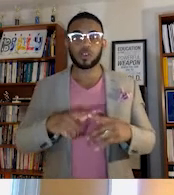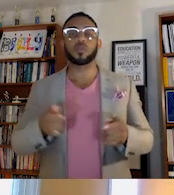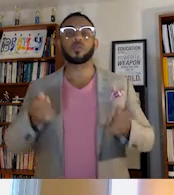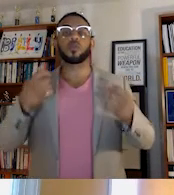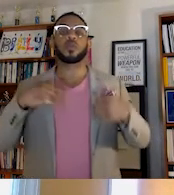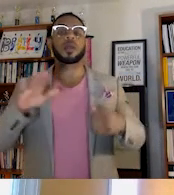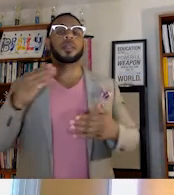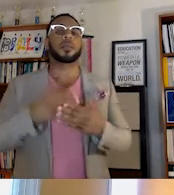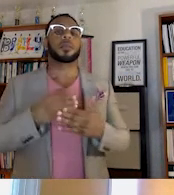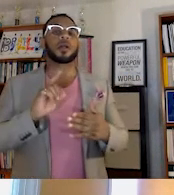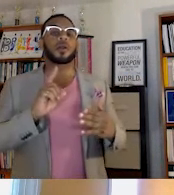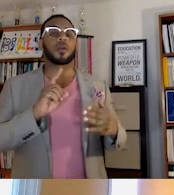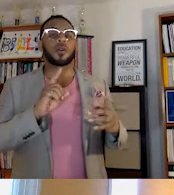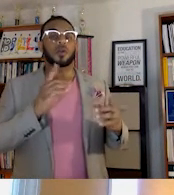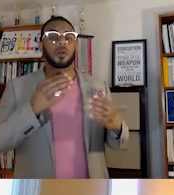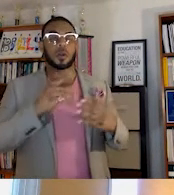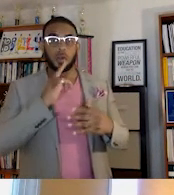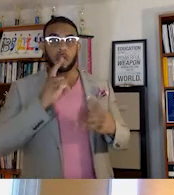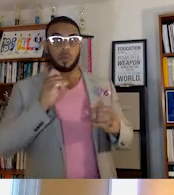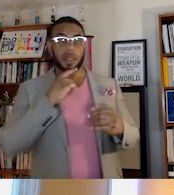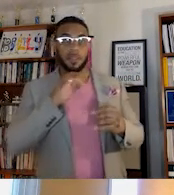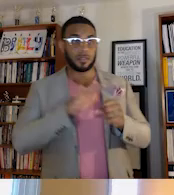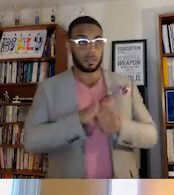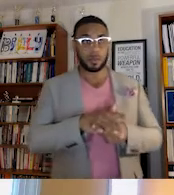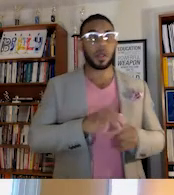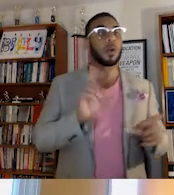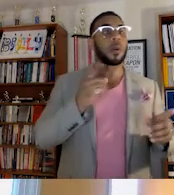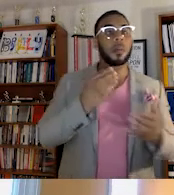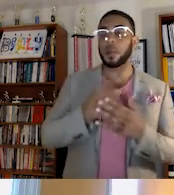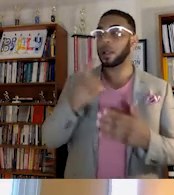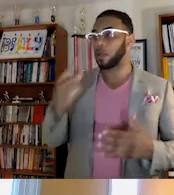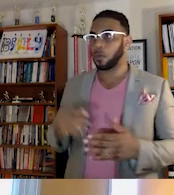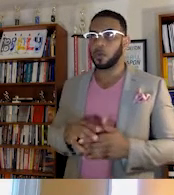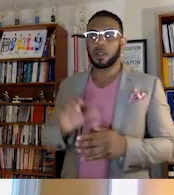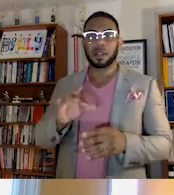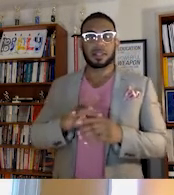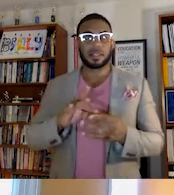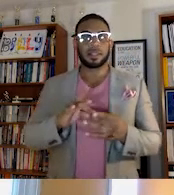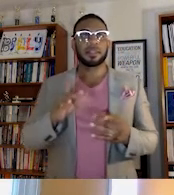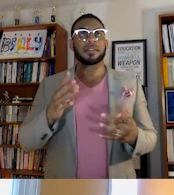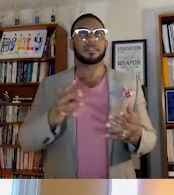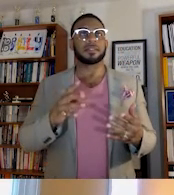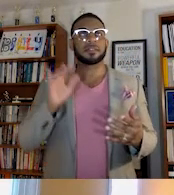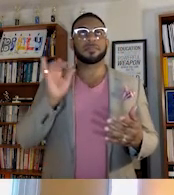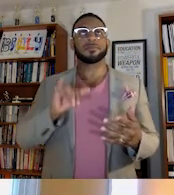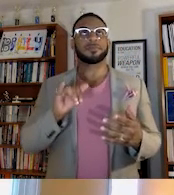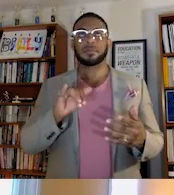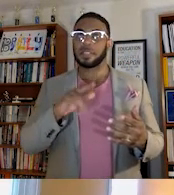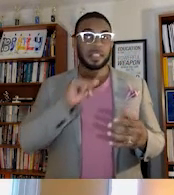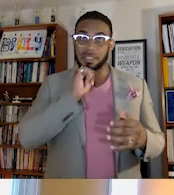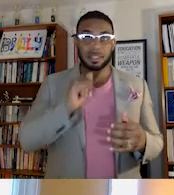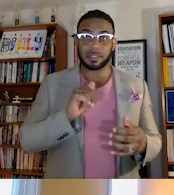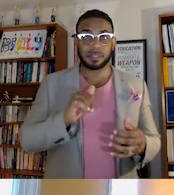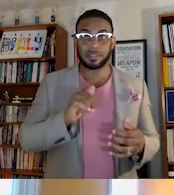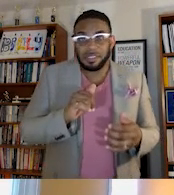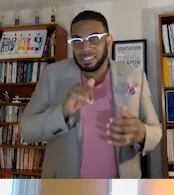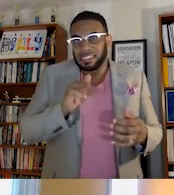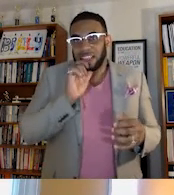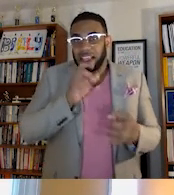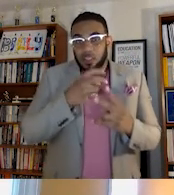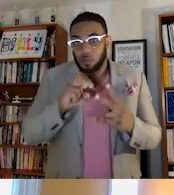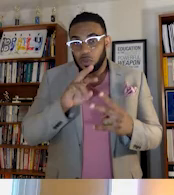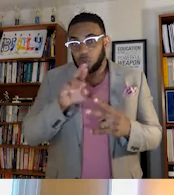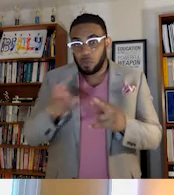where their monies are going when they say they have a surplus, where their monies are going when they say that they can